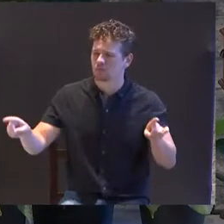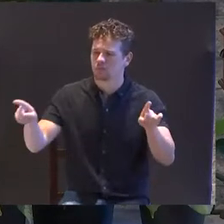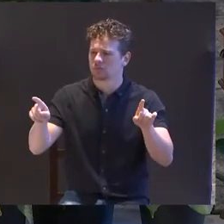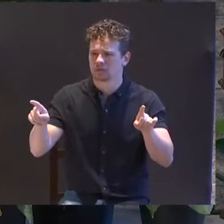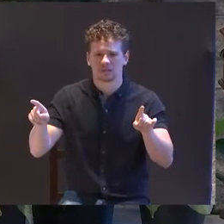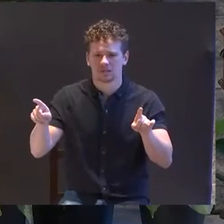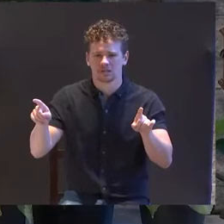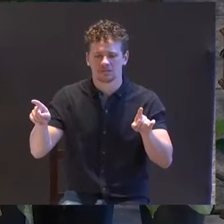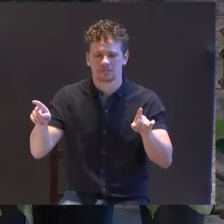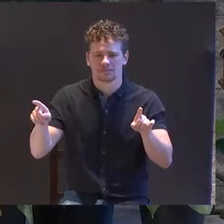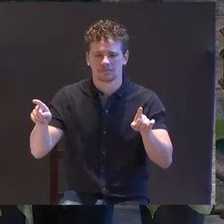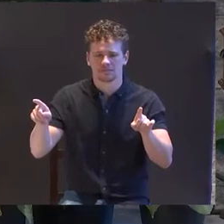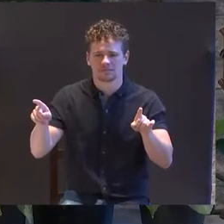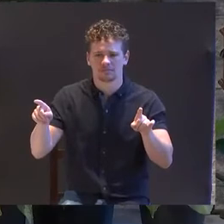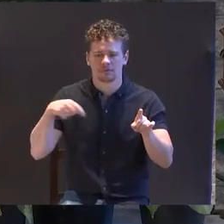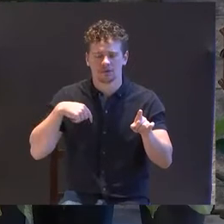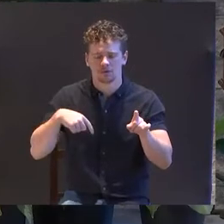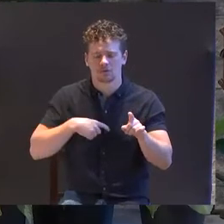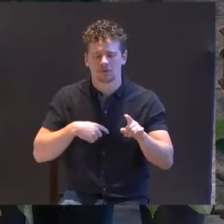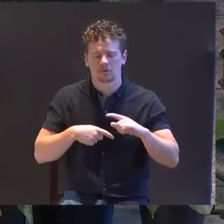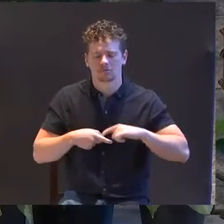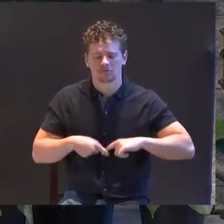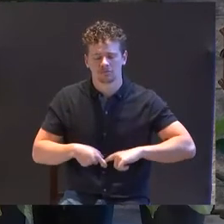And today we just pause and remember.